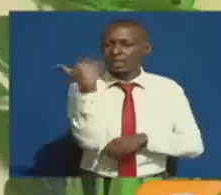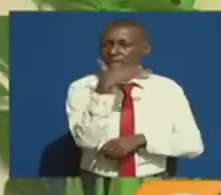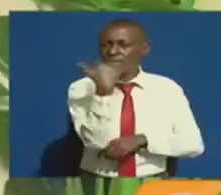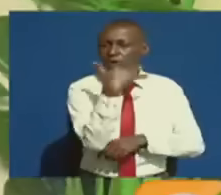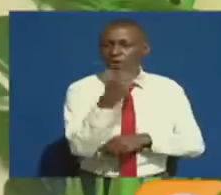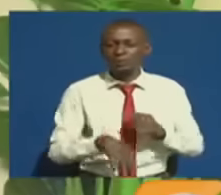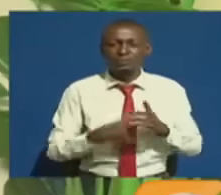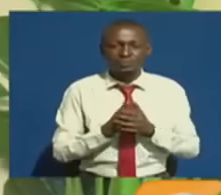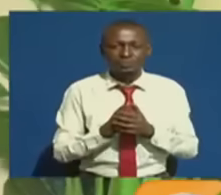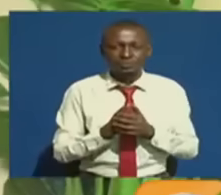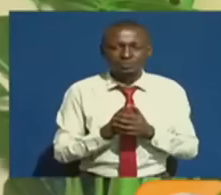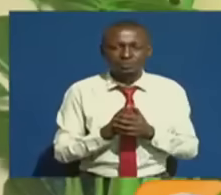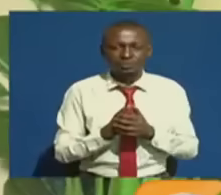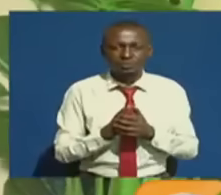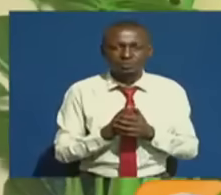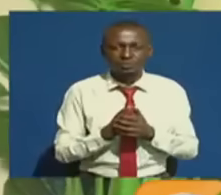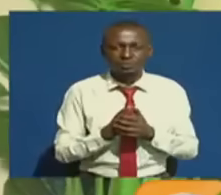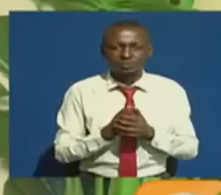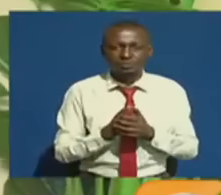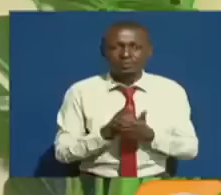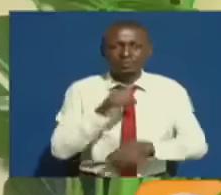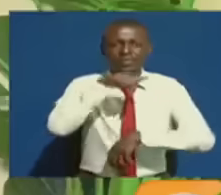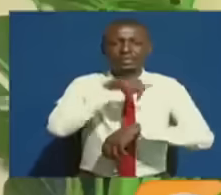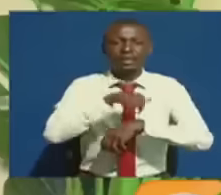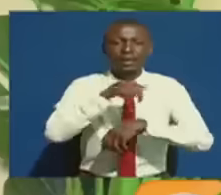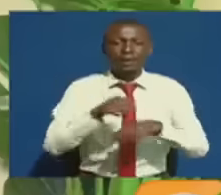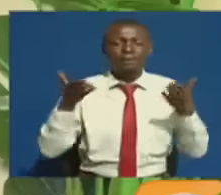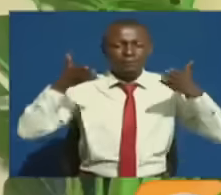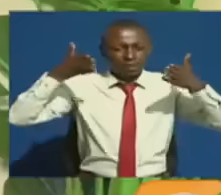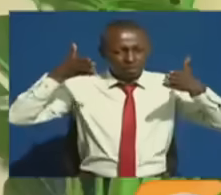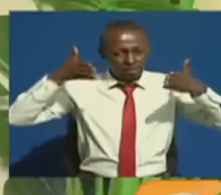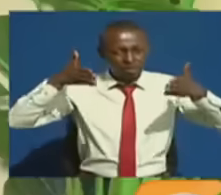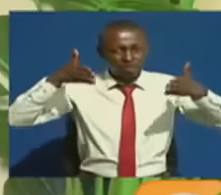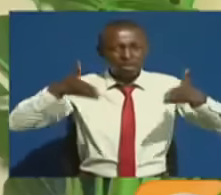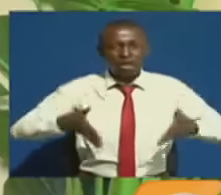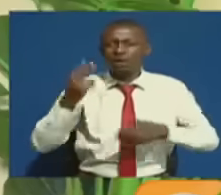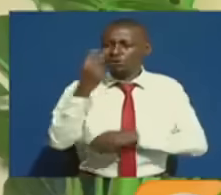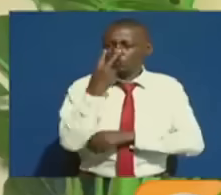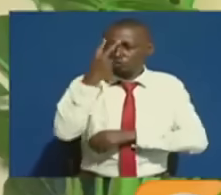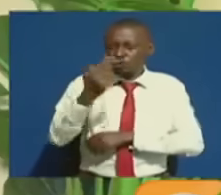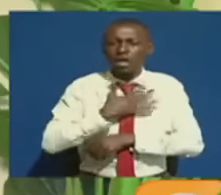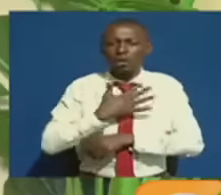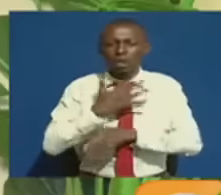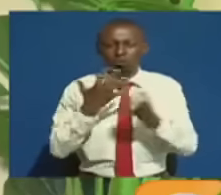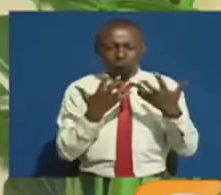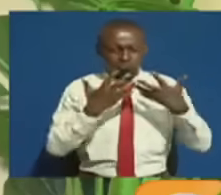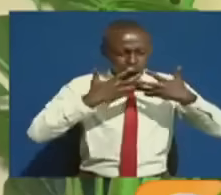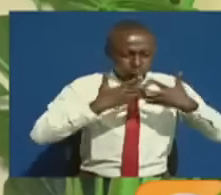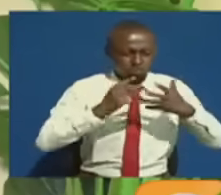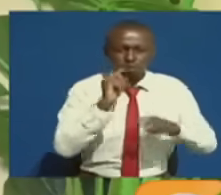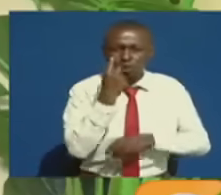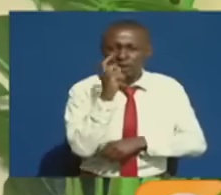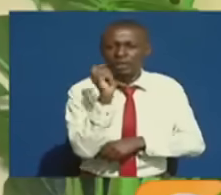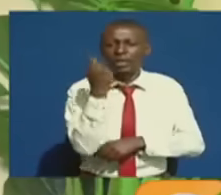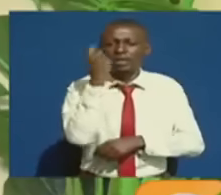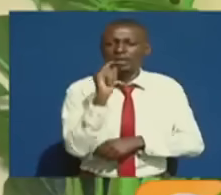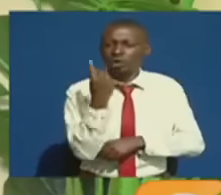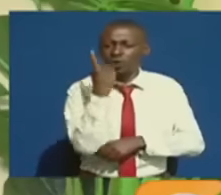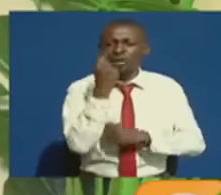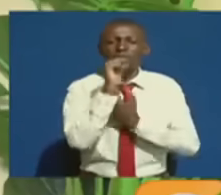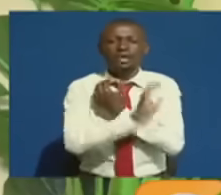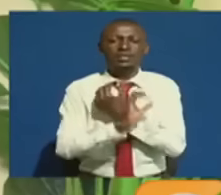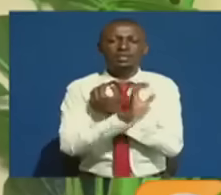about time he realigns himself with our vision of one Kenya, one